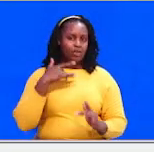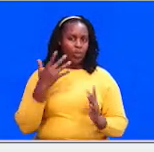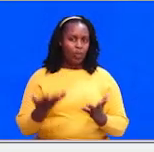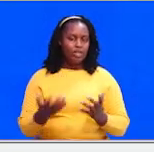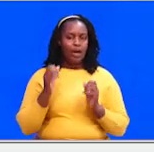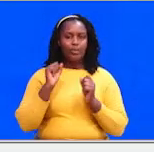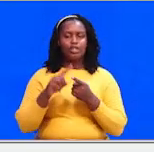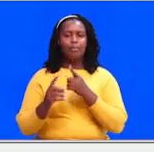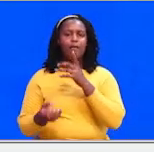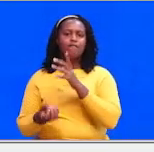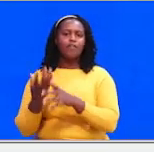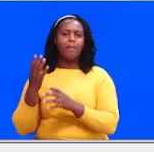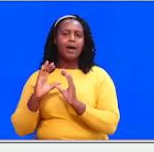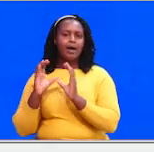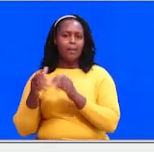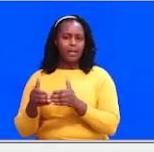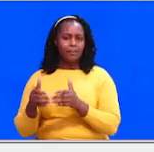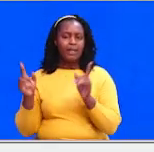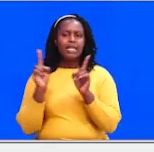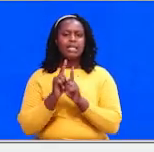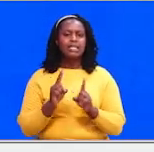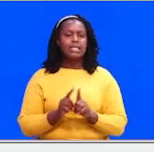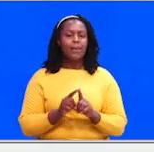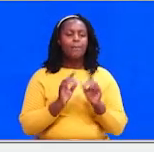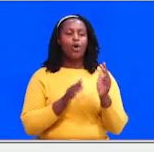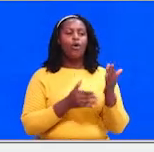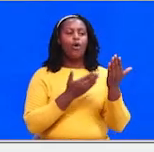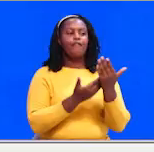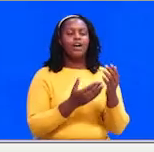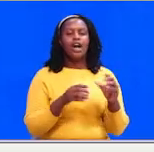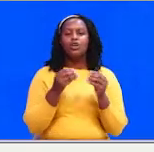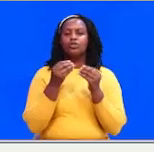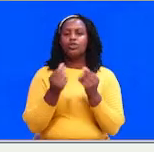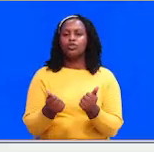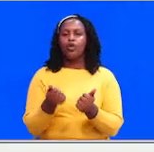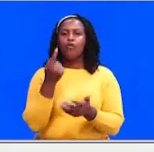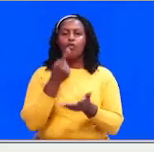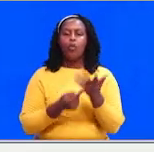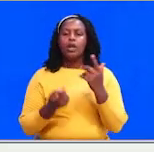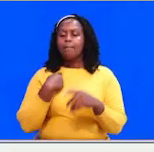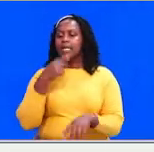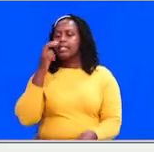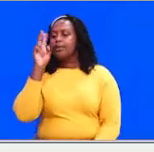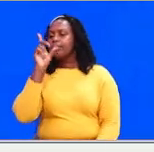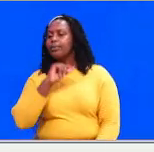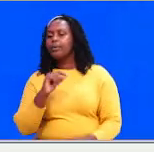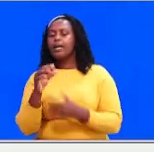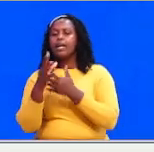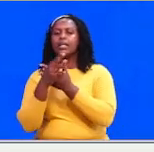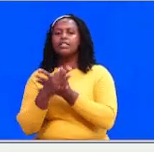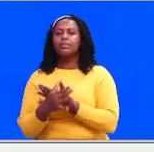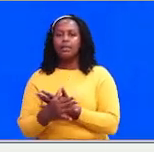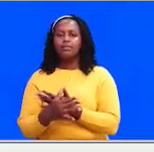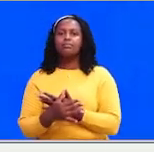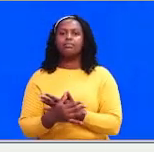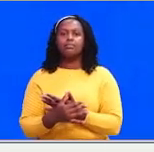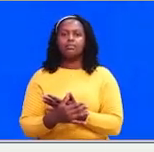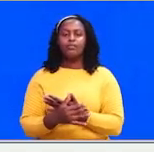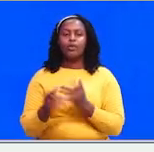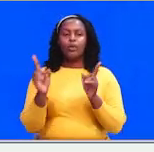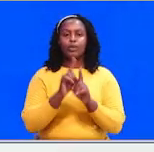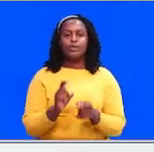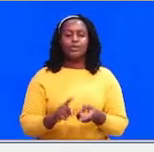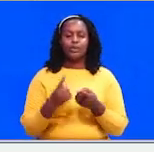a company and give a solution as what I had seen in Germany, where they turn sewage to reusable water and just